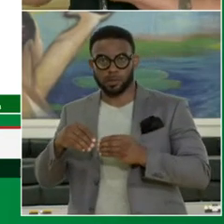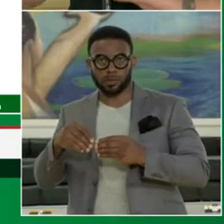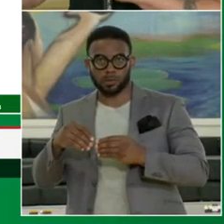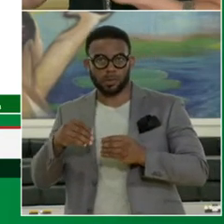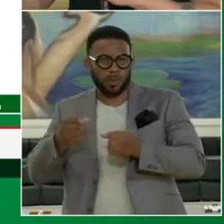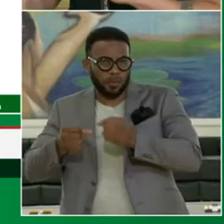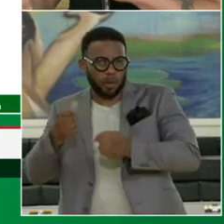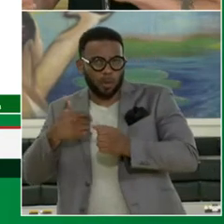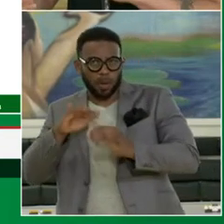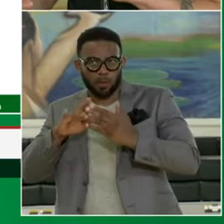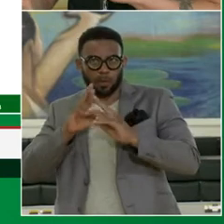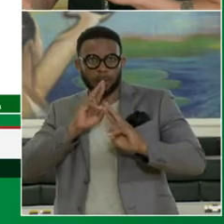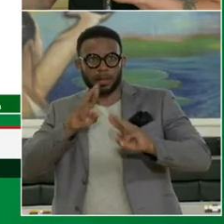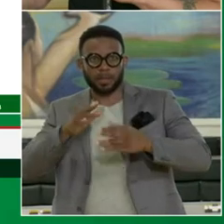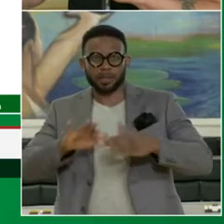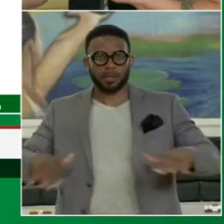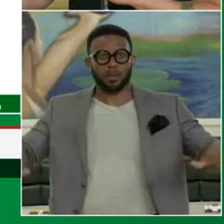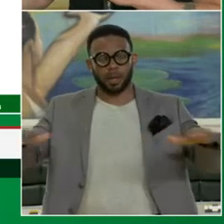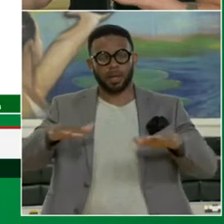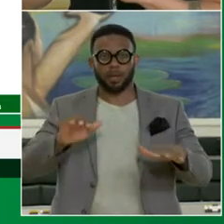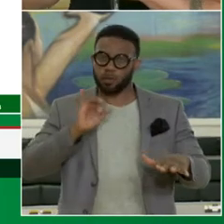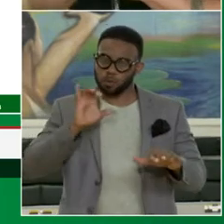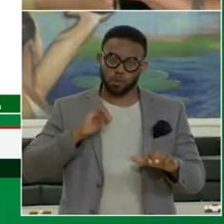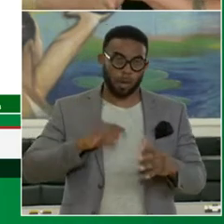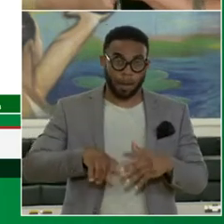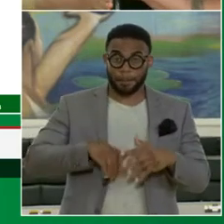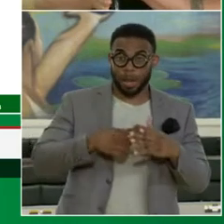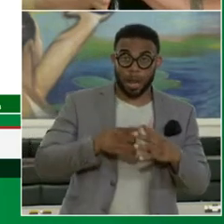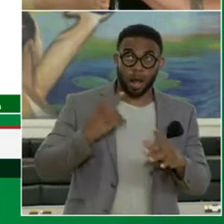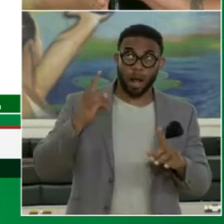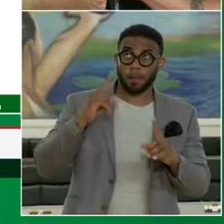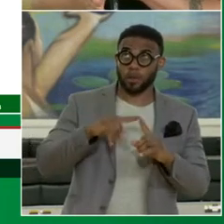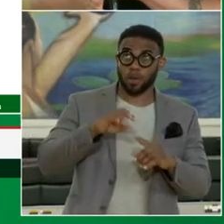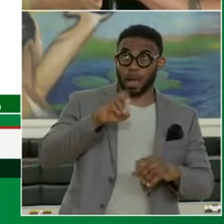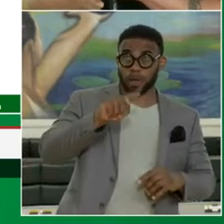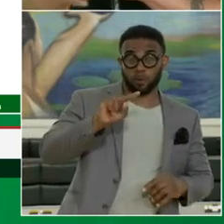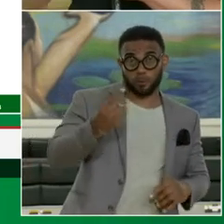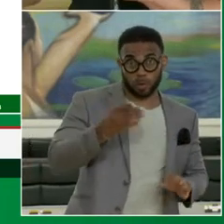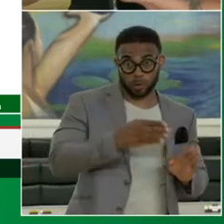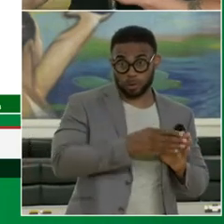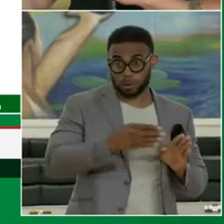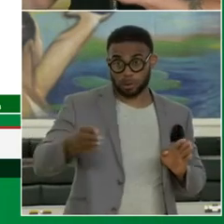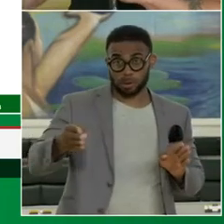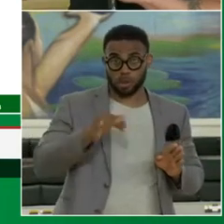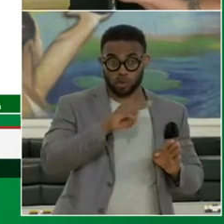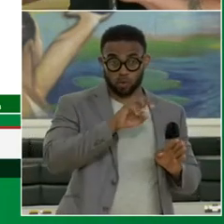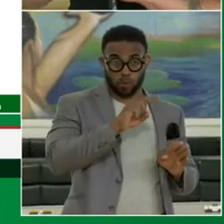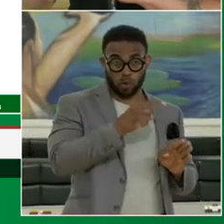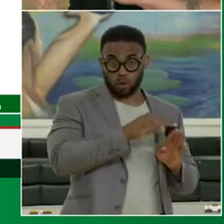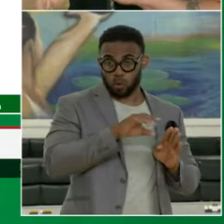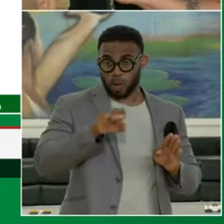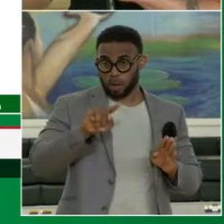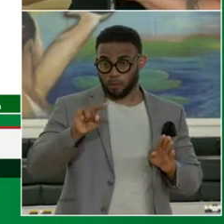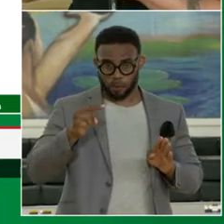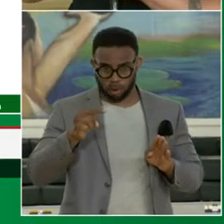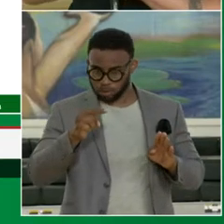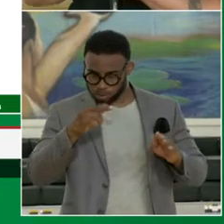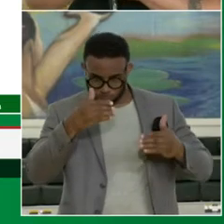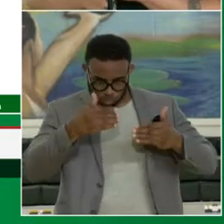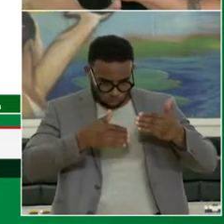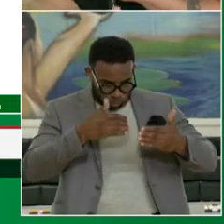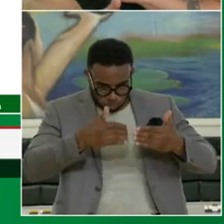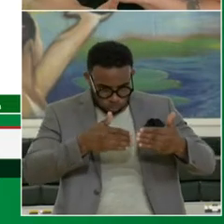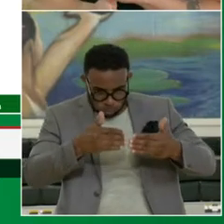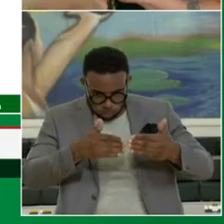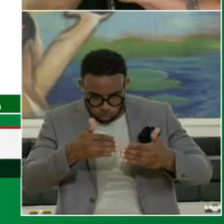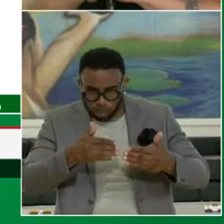that we can respond citywide to that. So we're going to do our pilot up until October 1st, get our system down right, get our processes down